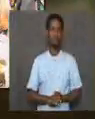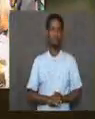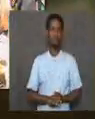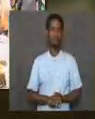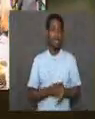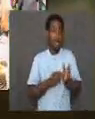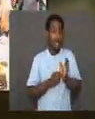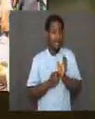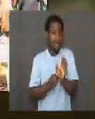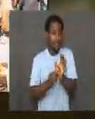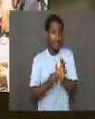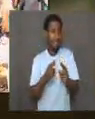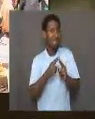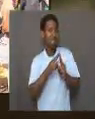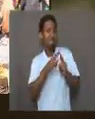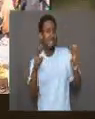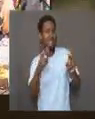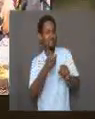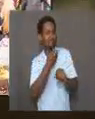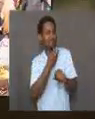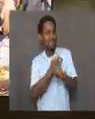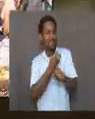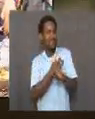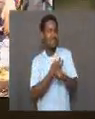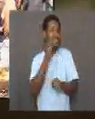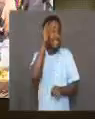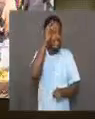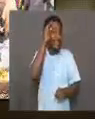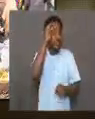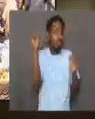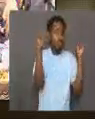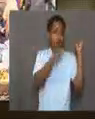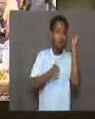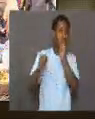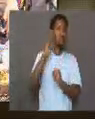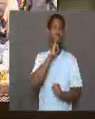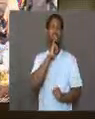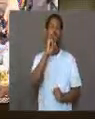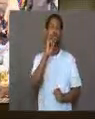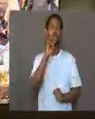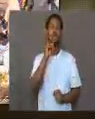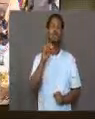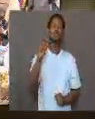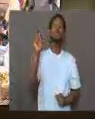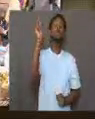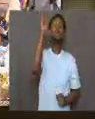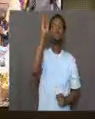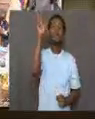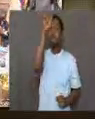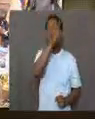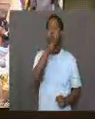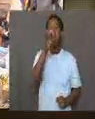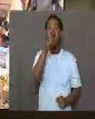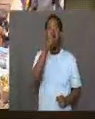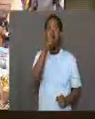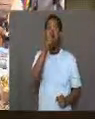An example of a very serious cultural conflict is the Rwandan